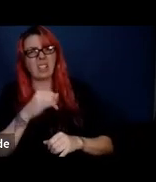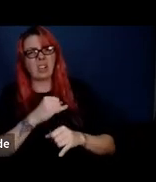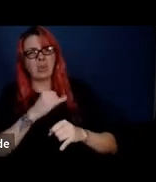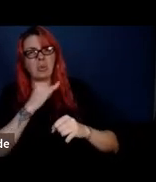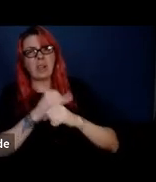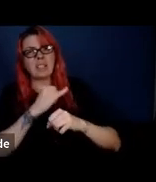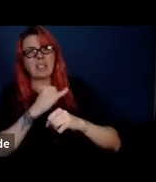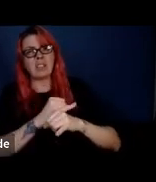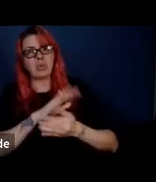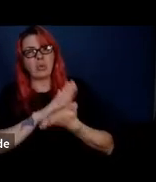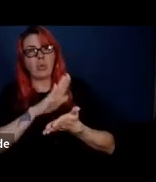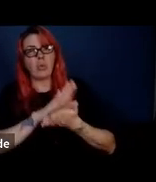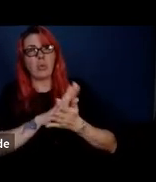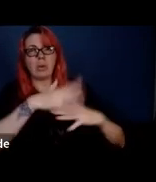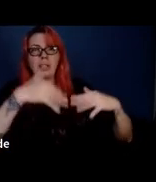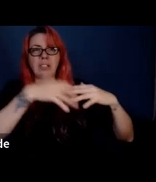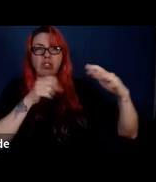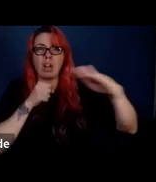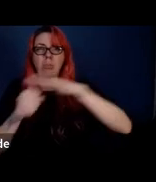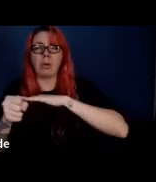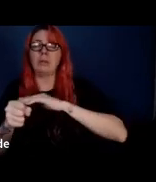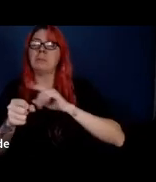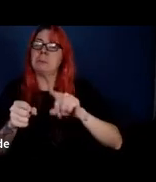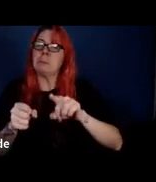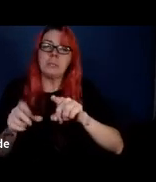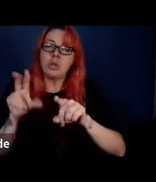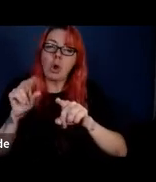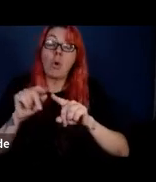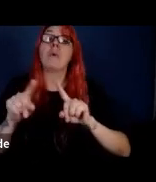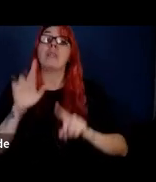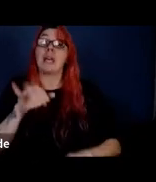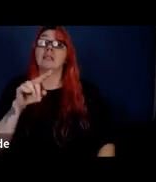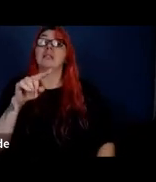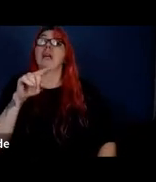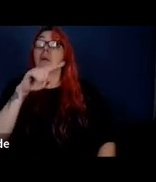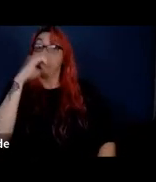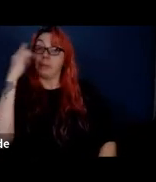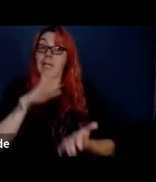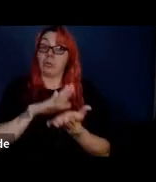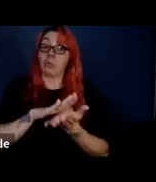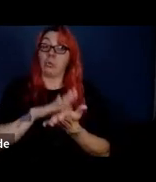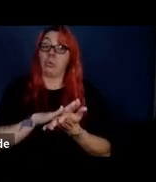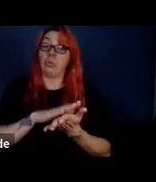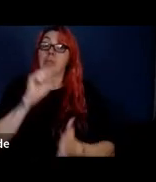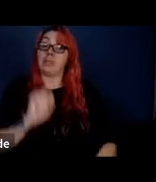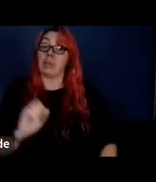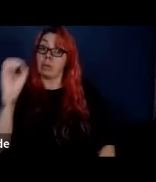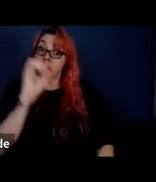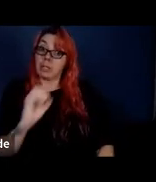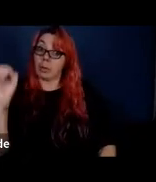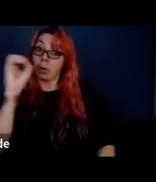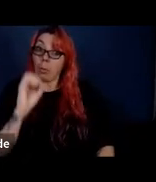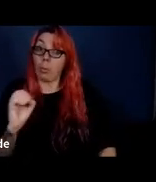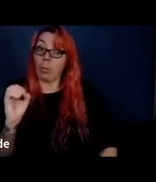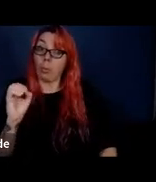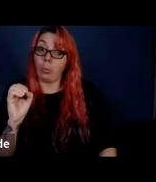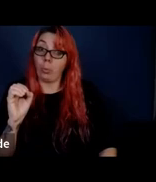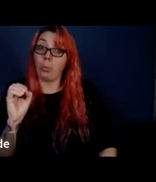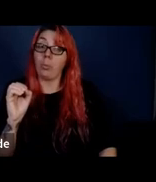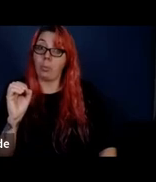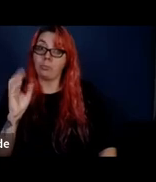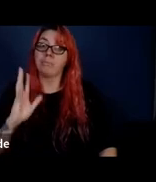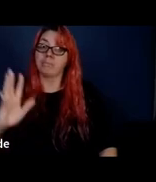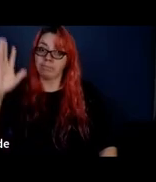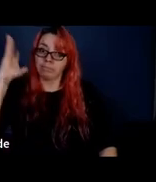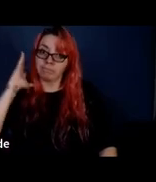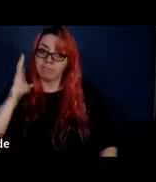here in this part of the country in Southern Ontario, because I'm based in Toronto, in Ontario. And so that image